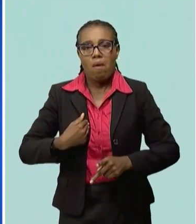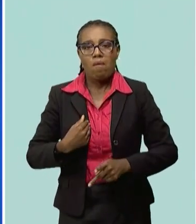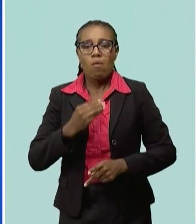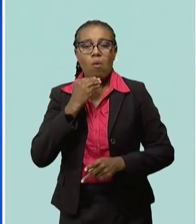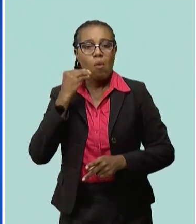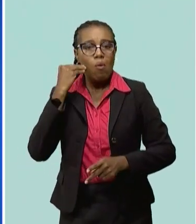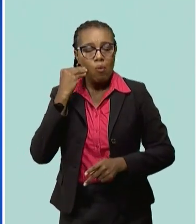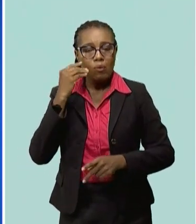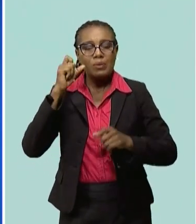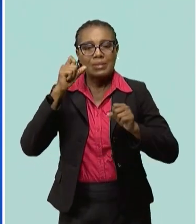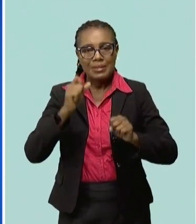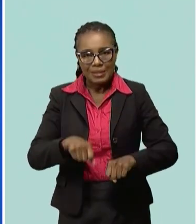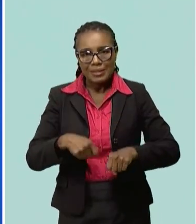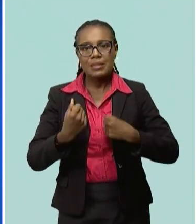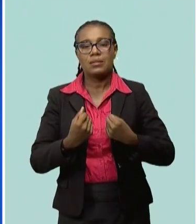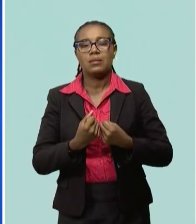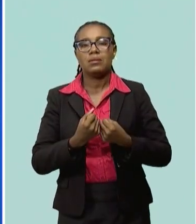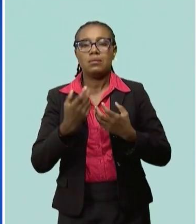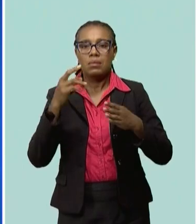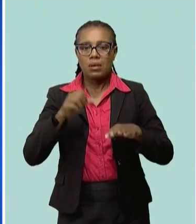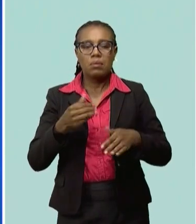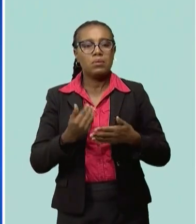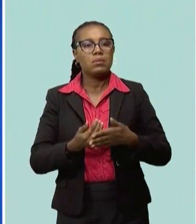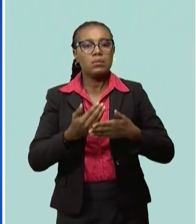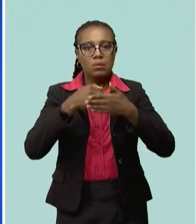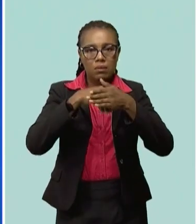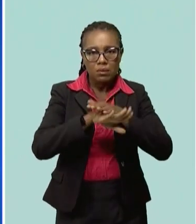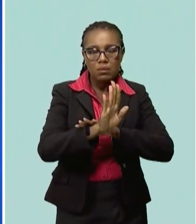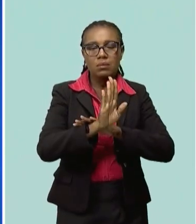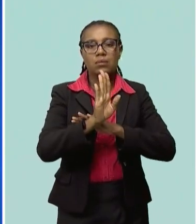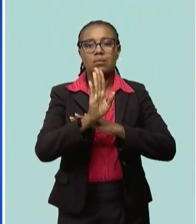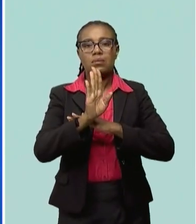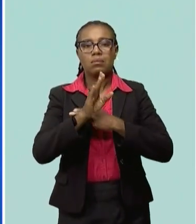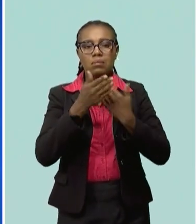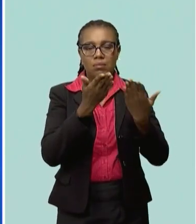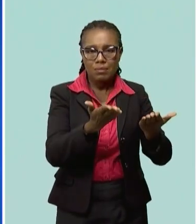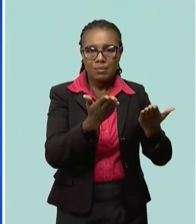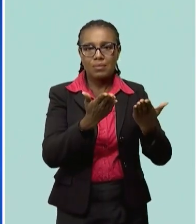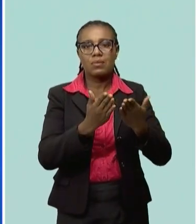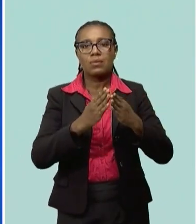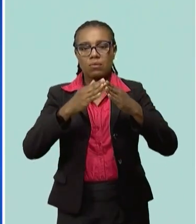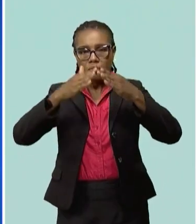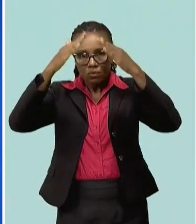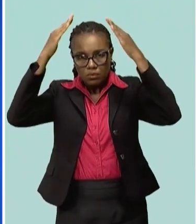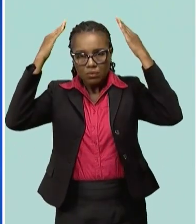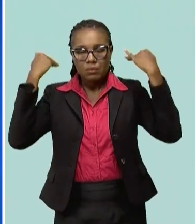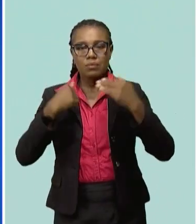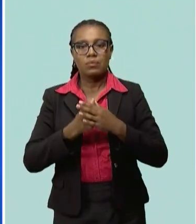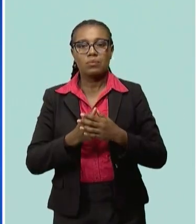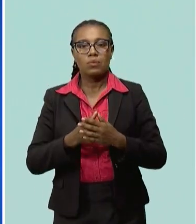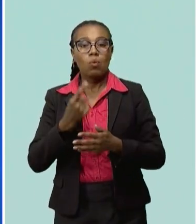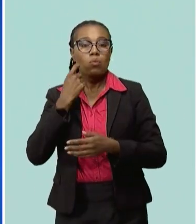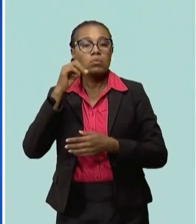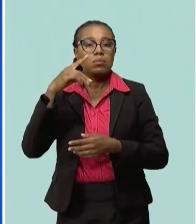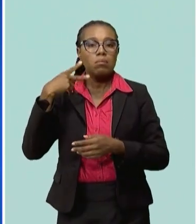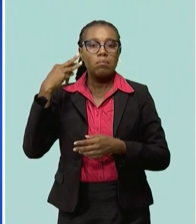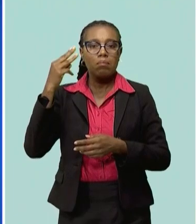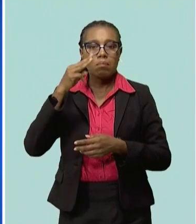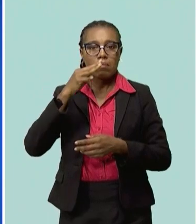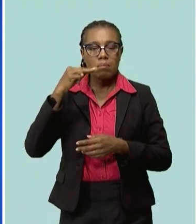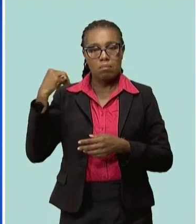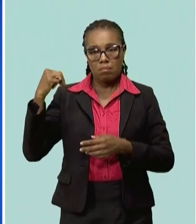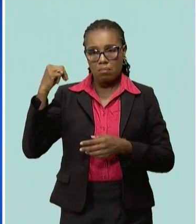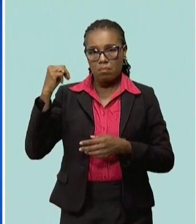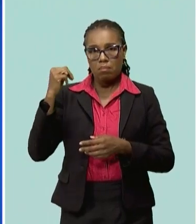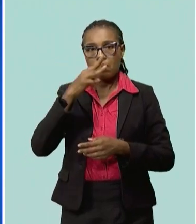to a homeless shelter. If you consider that in relation to what the Prime Minister has recently expressed and what I've expressed is the functioning